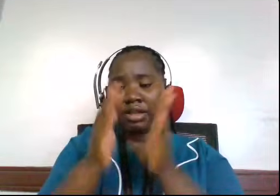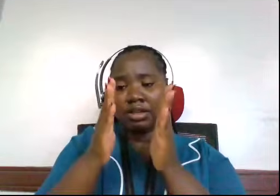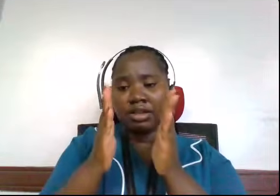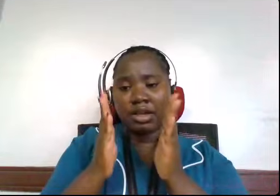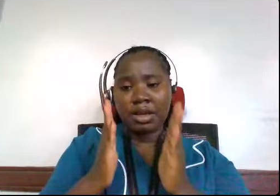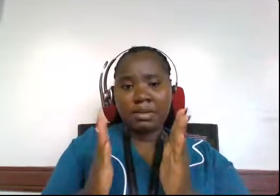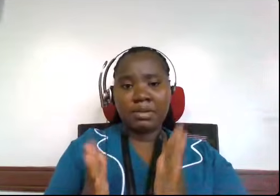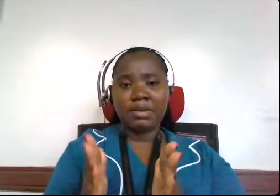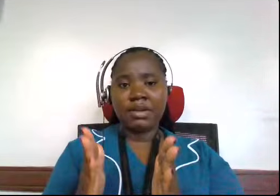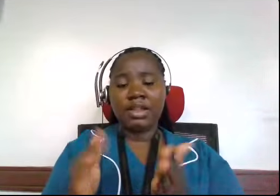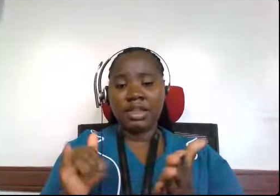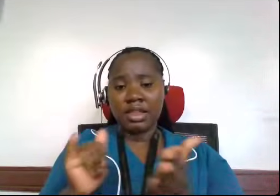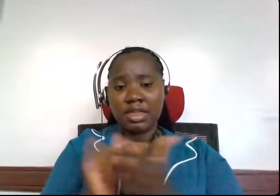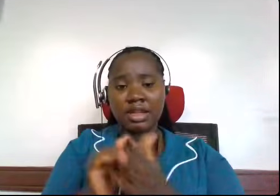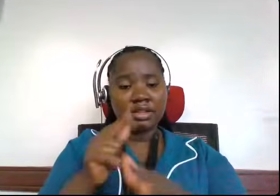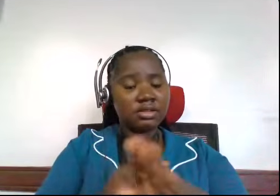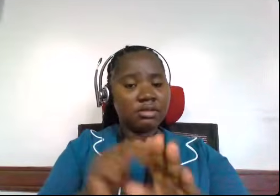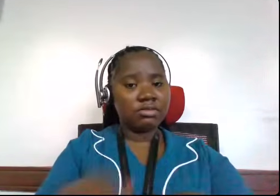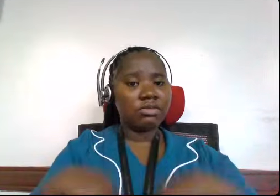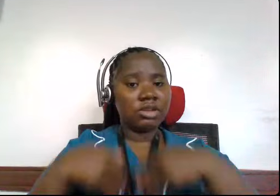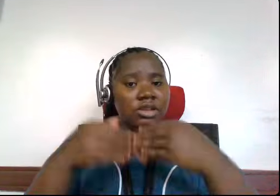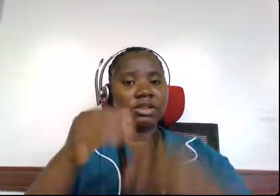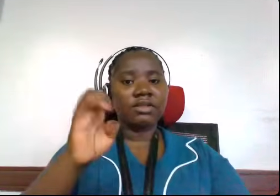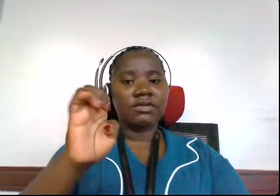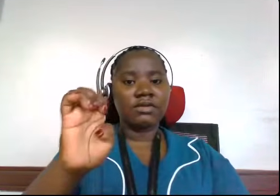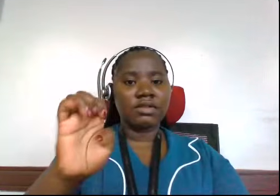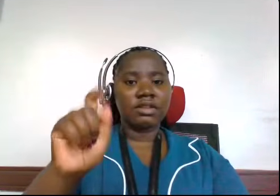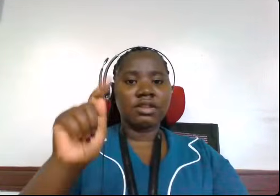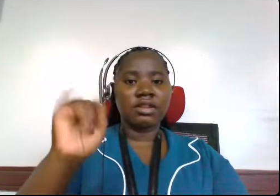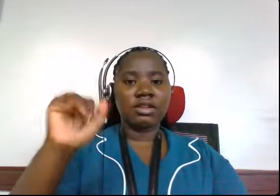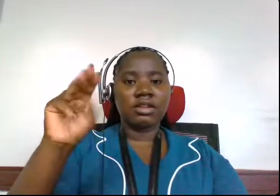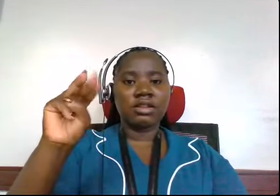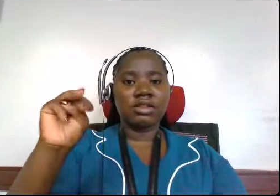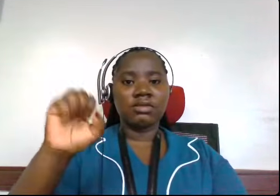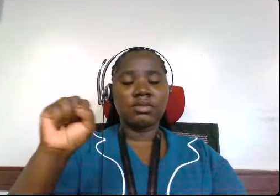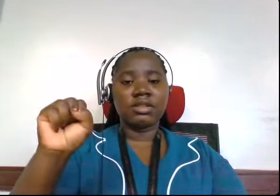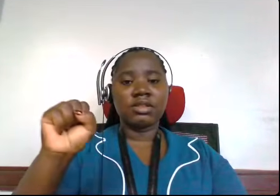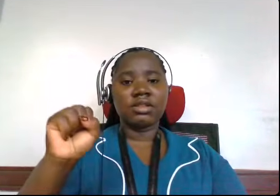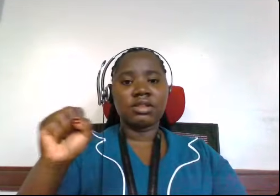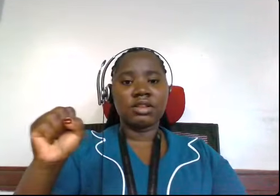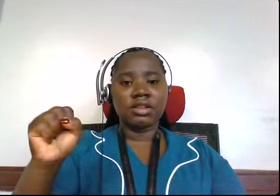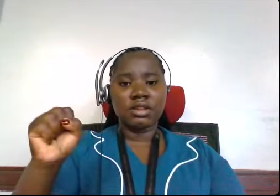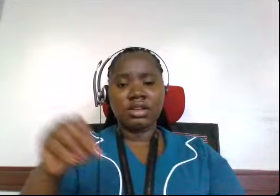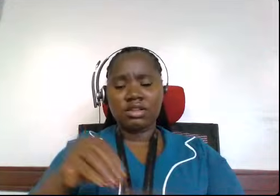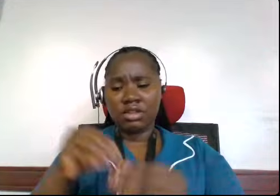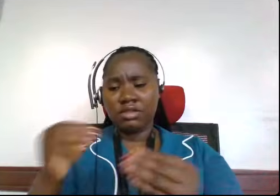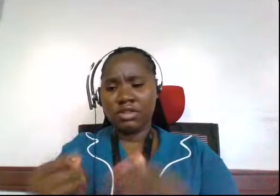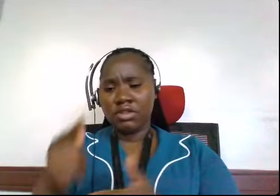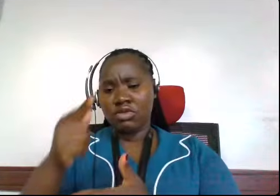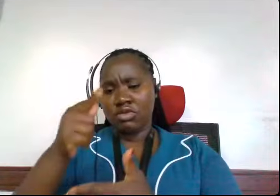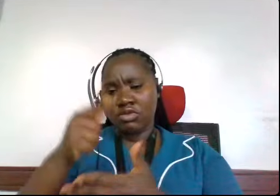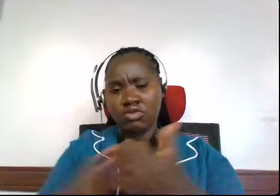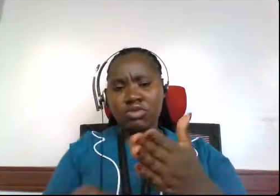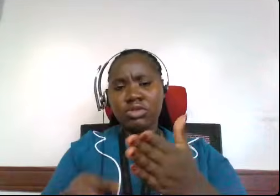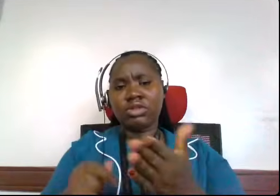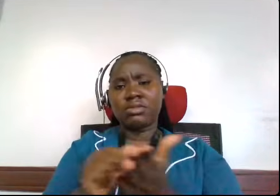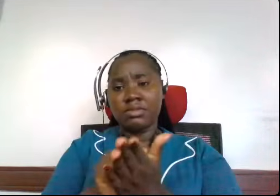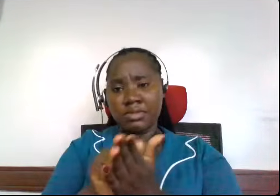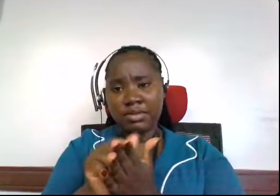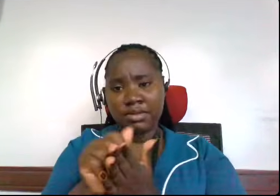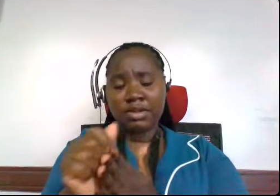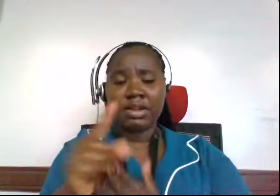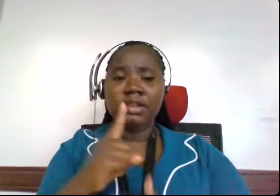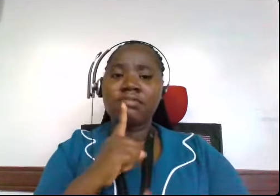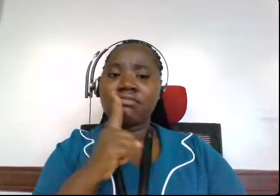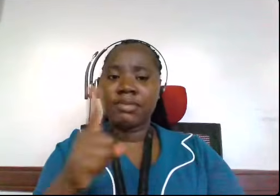that's when you generate eTIMS invoices for them. That whatever invoice you generate for them is declared as